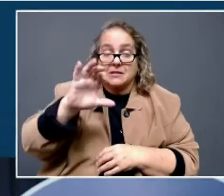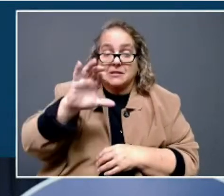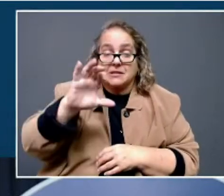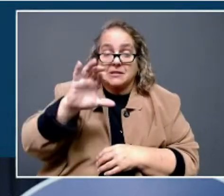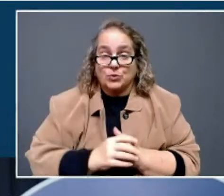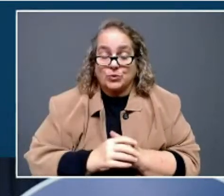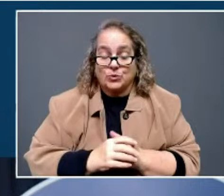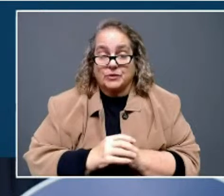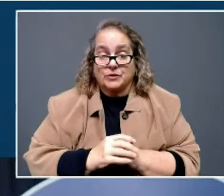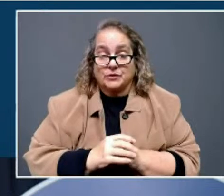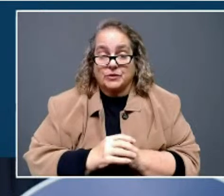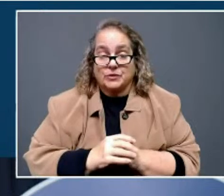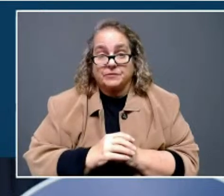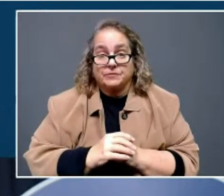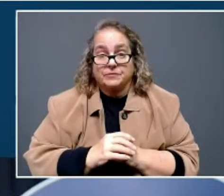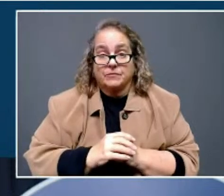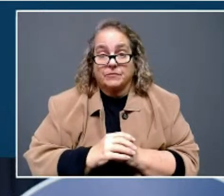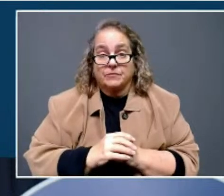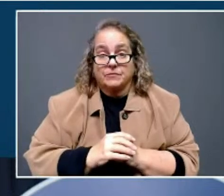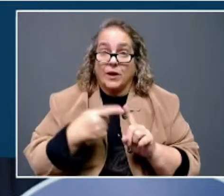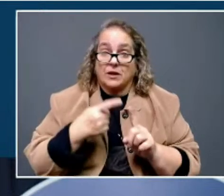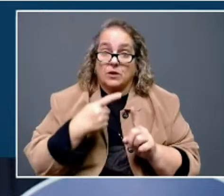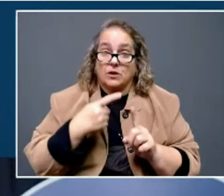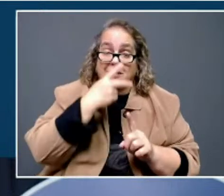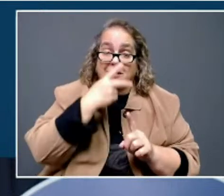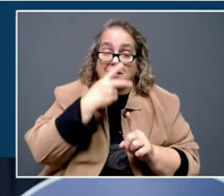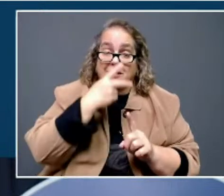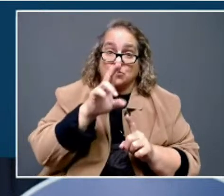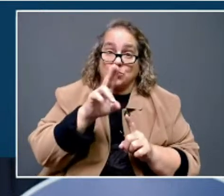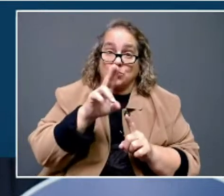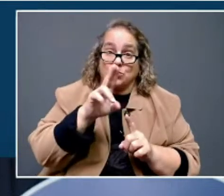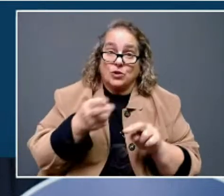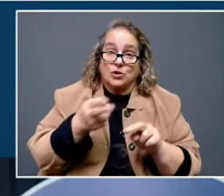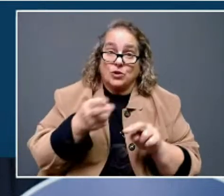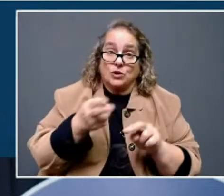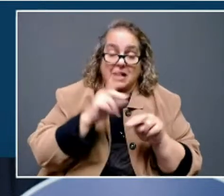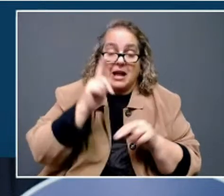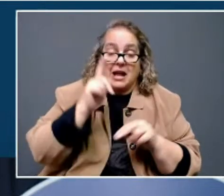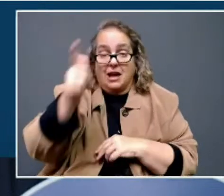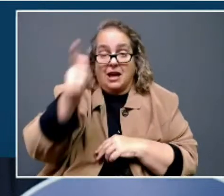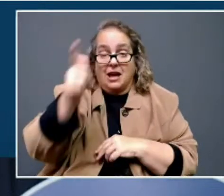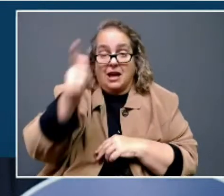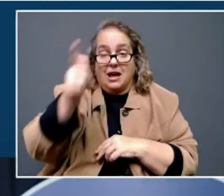see increases in ICUs, we certainly later see increases in